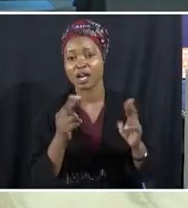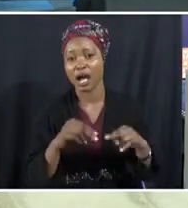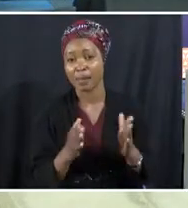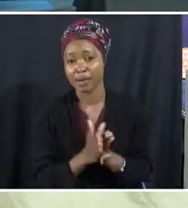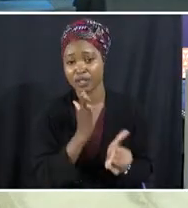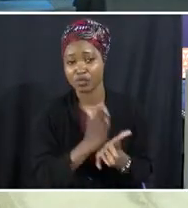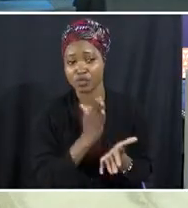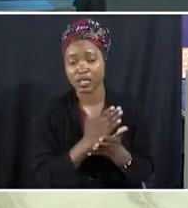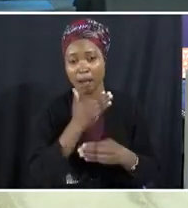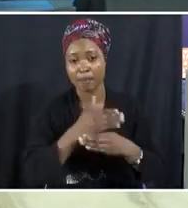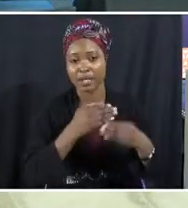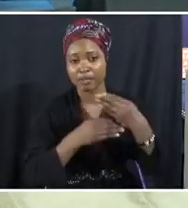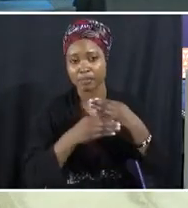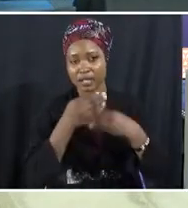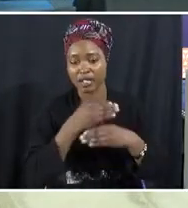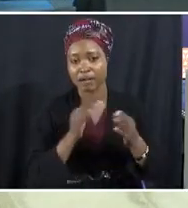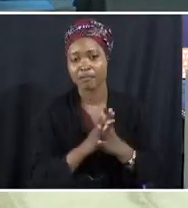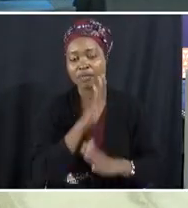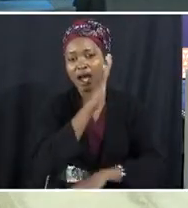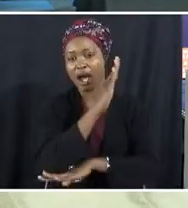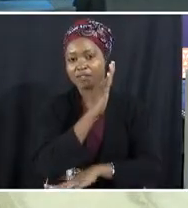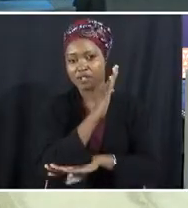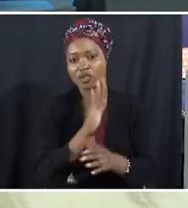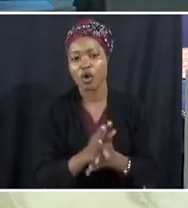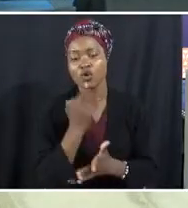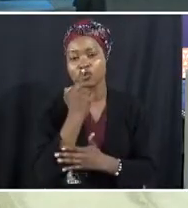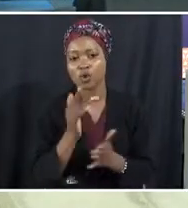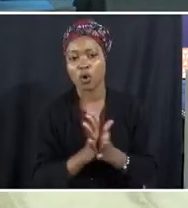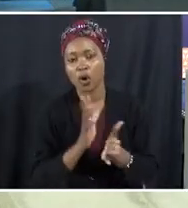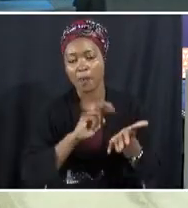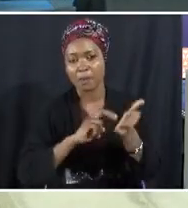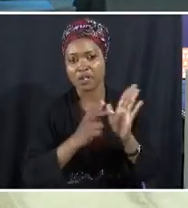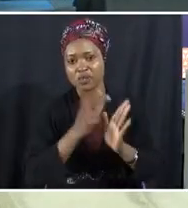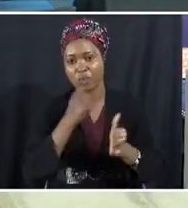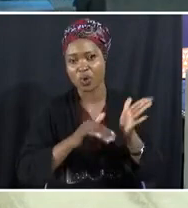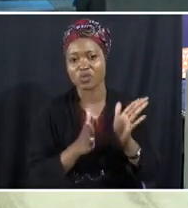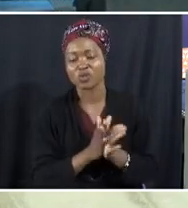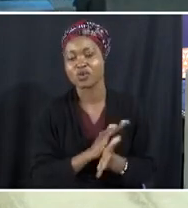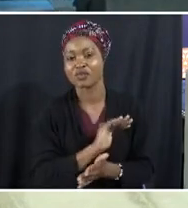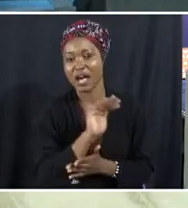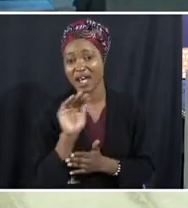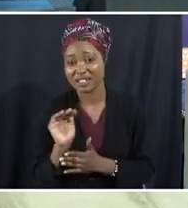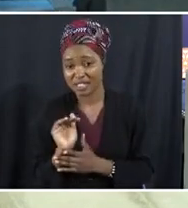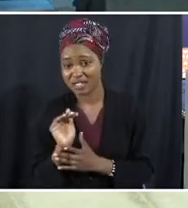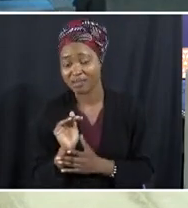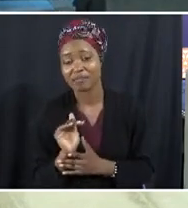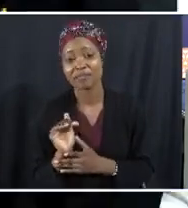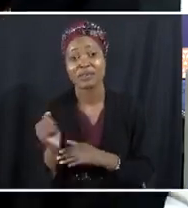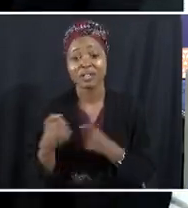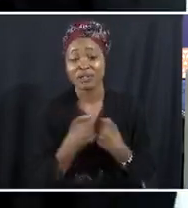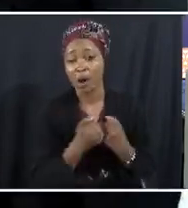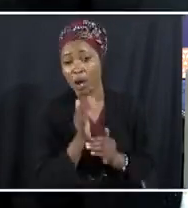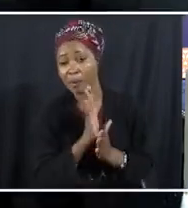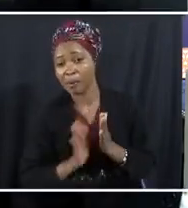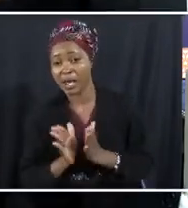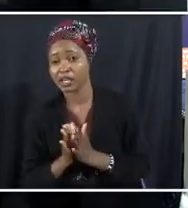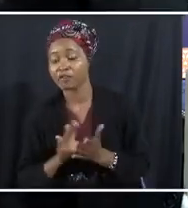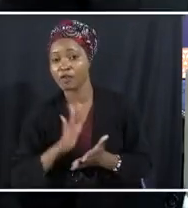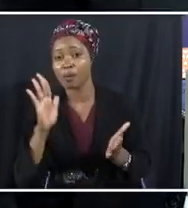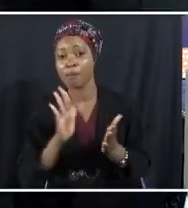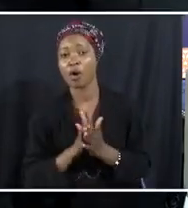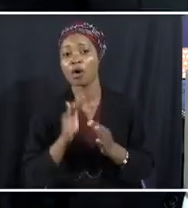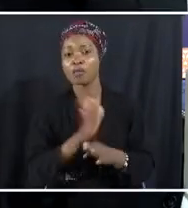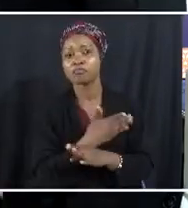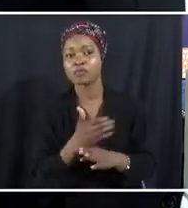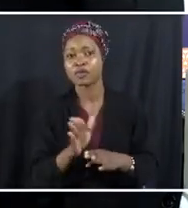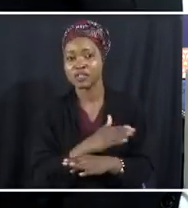fill up this church in the afternoon like this. So that means that we are challenged to continue planning for more musical